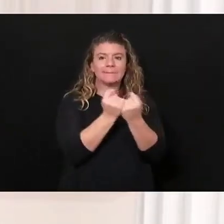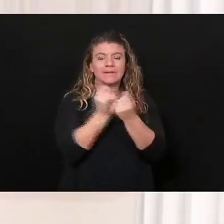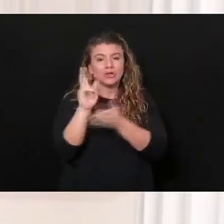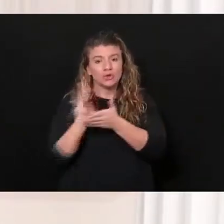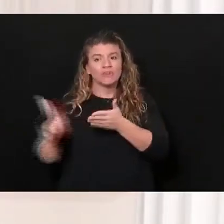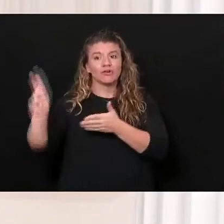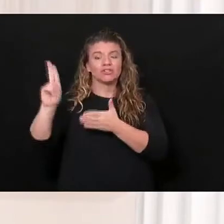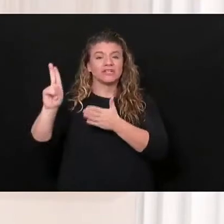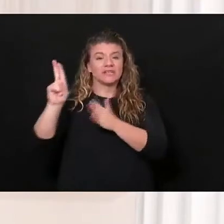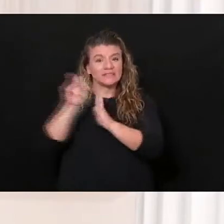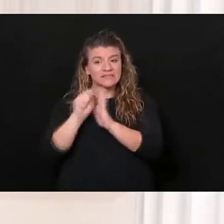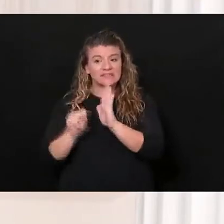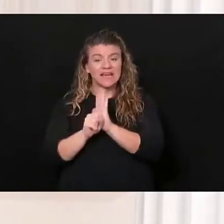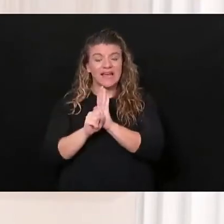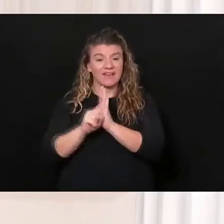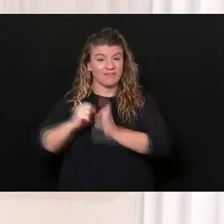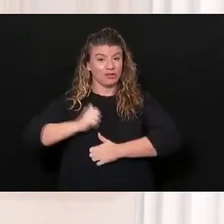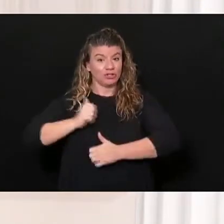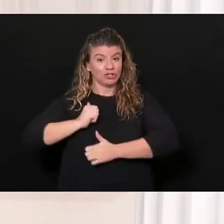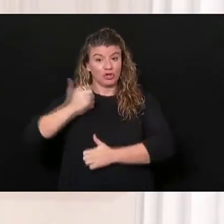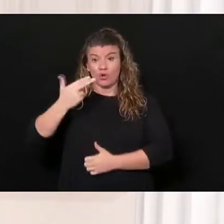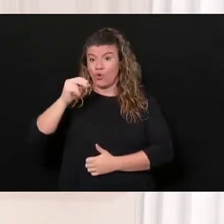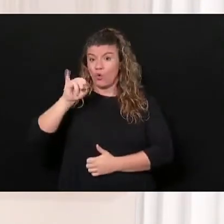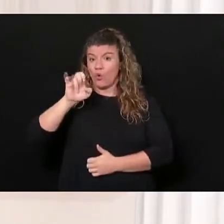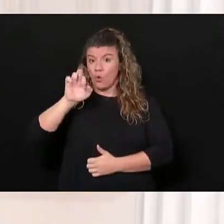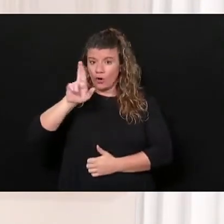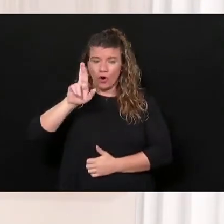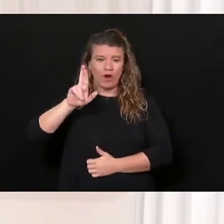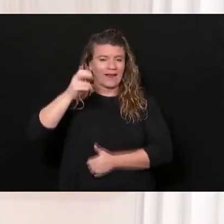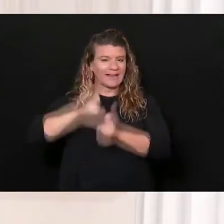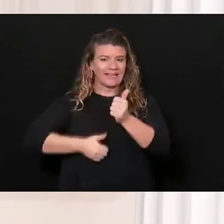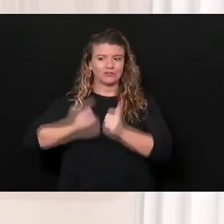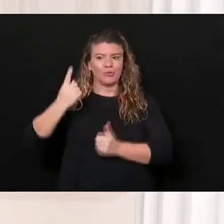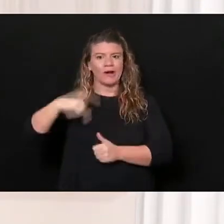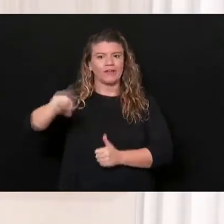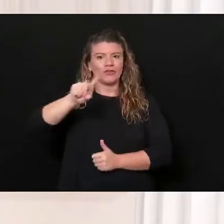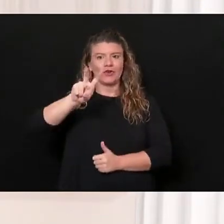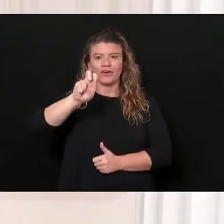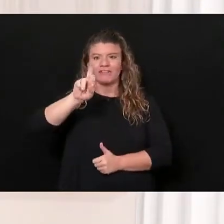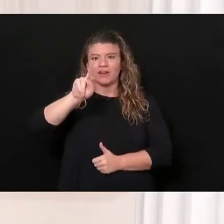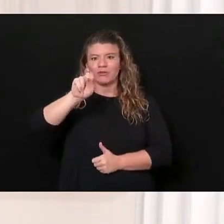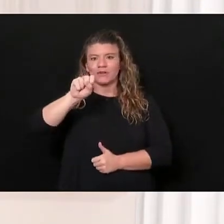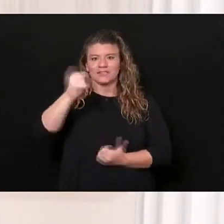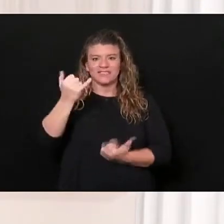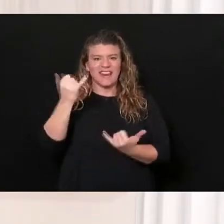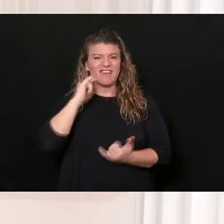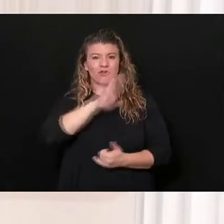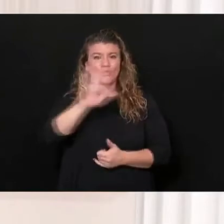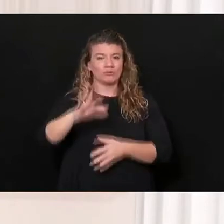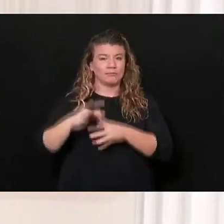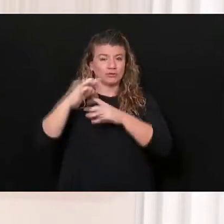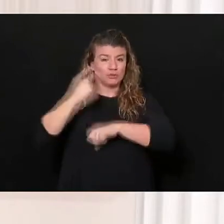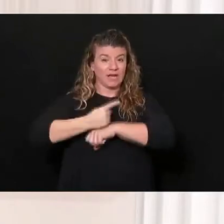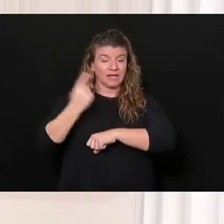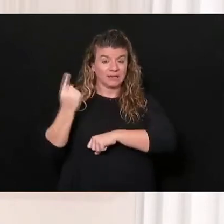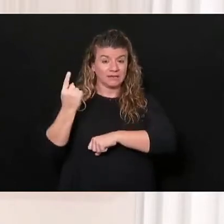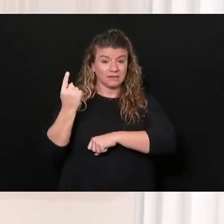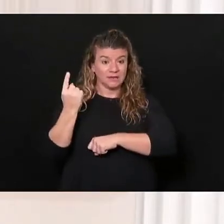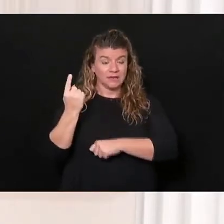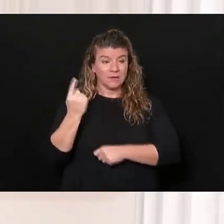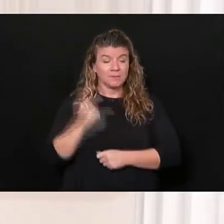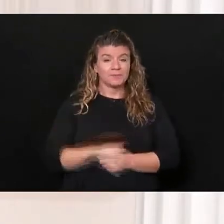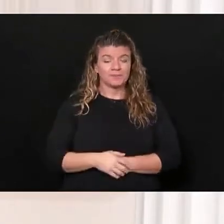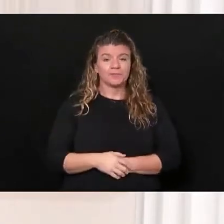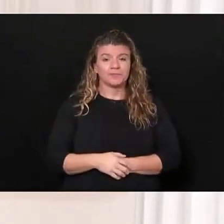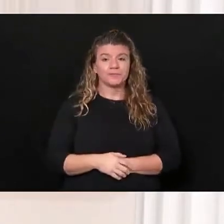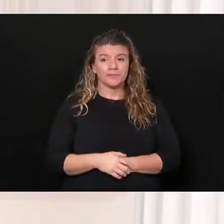and state for General Hoyer and all the veterans out there on this very special day. It's a sober day, though,